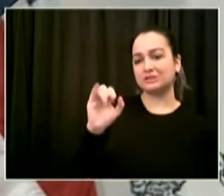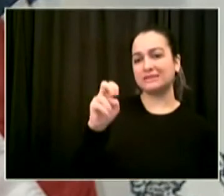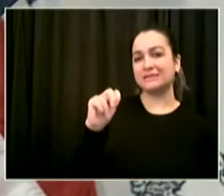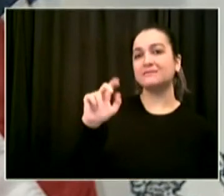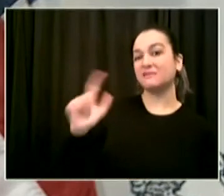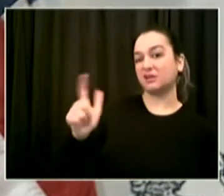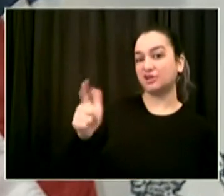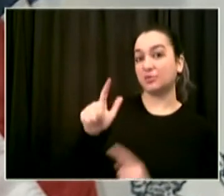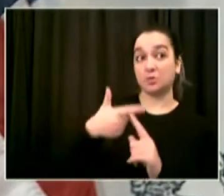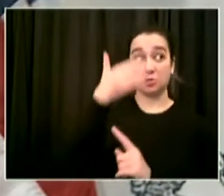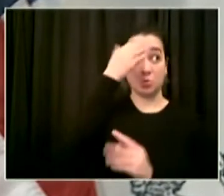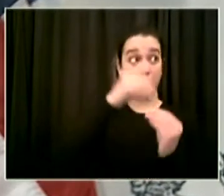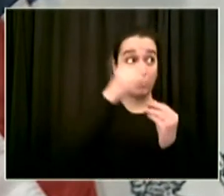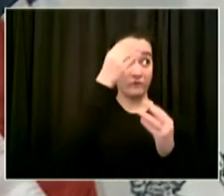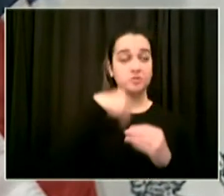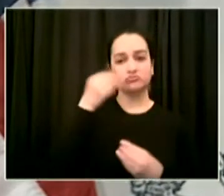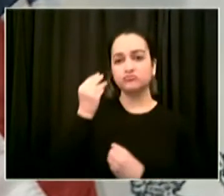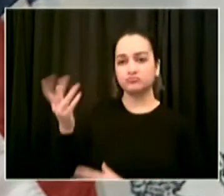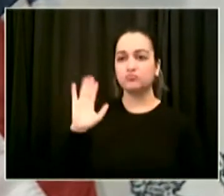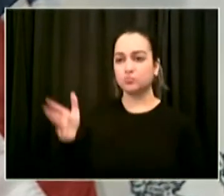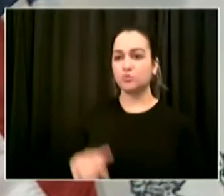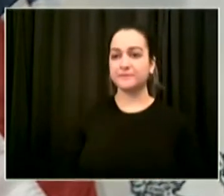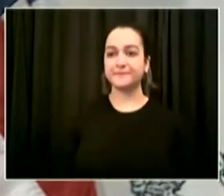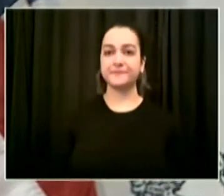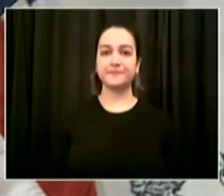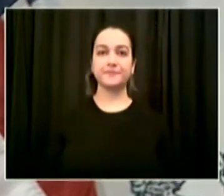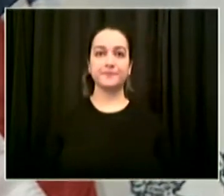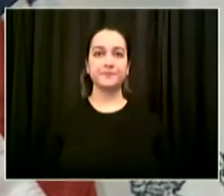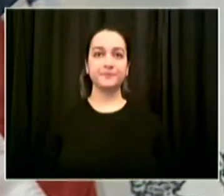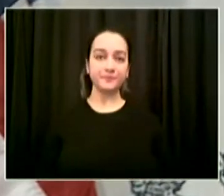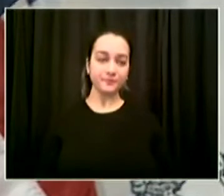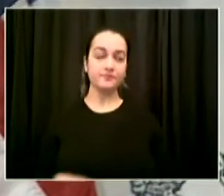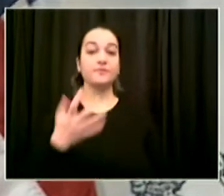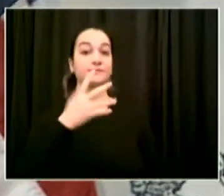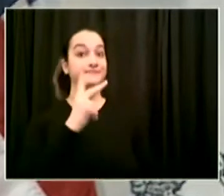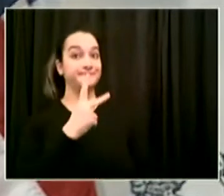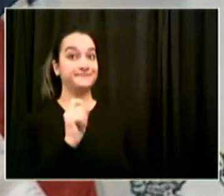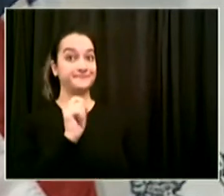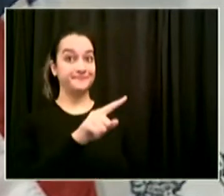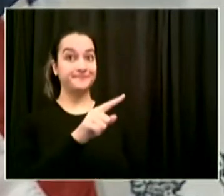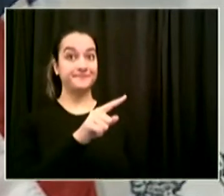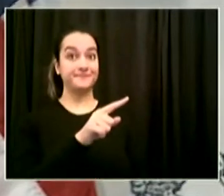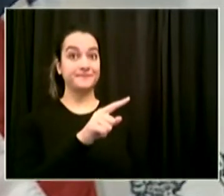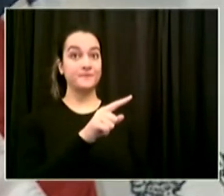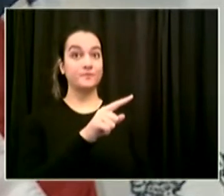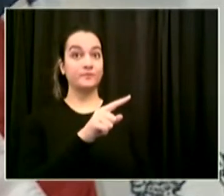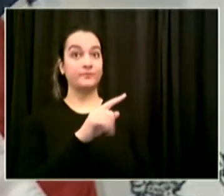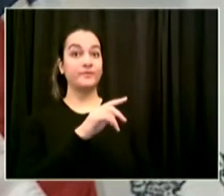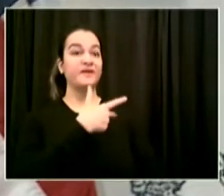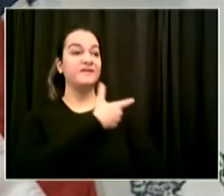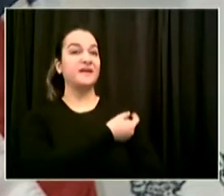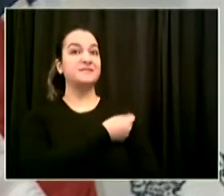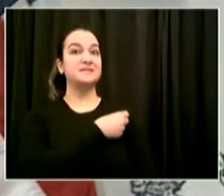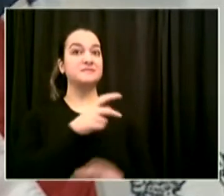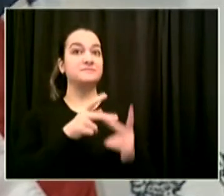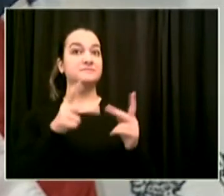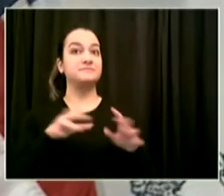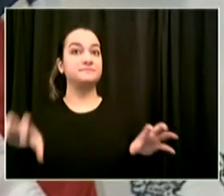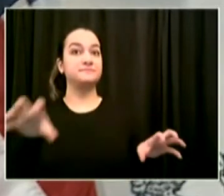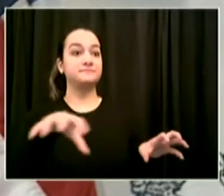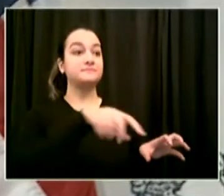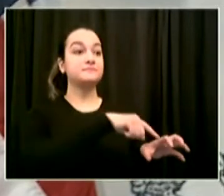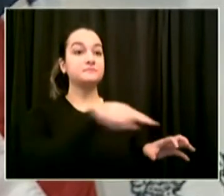last week the city would not open those sites until there was an adequate supply, which you estimated to be about a week's worth. If you